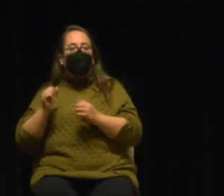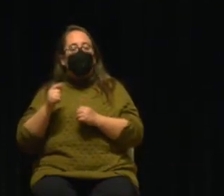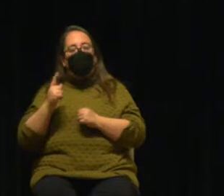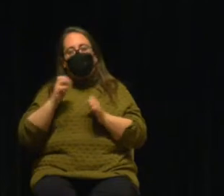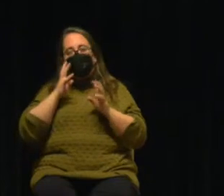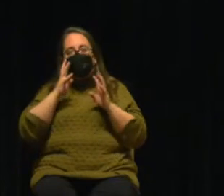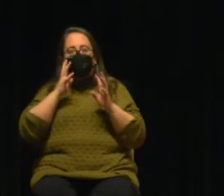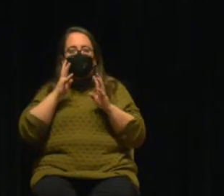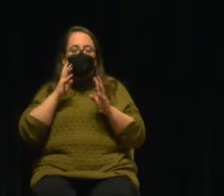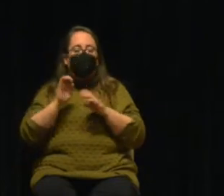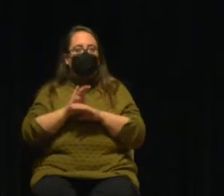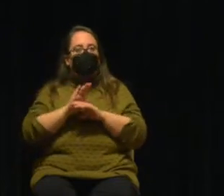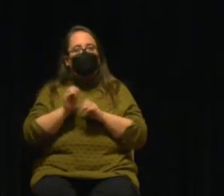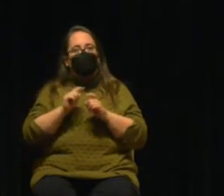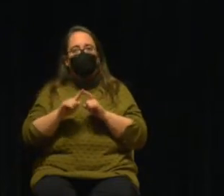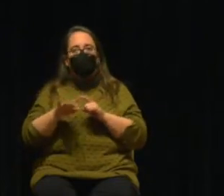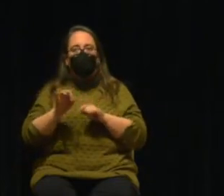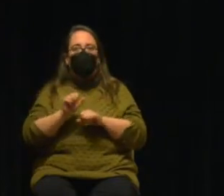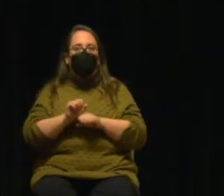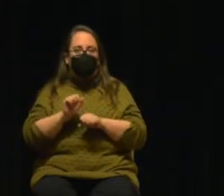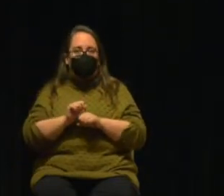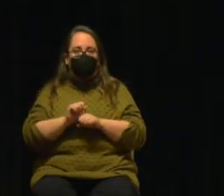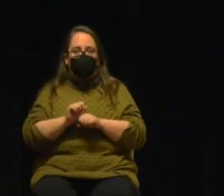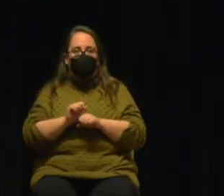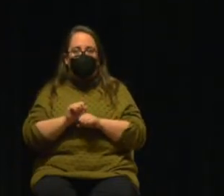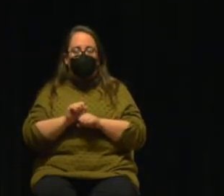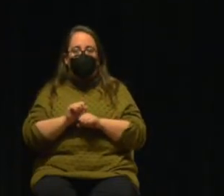kind of hustling and trying to find work.